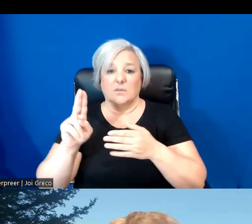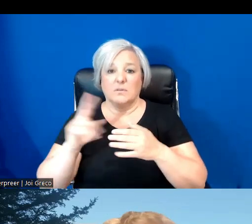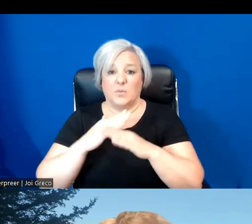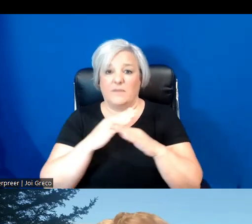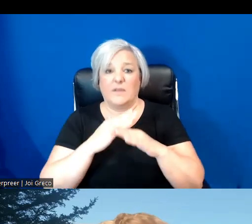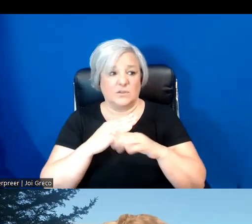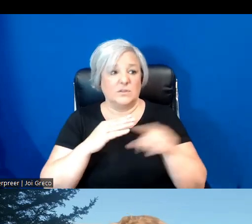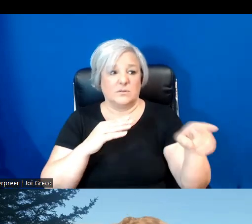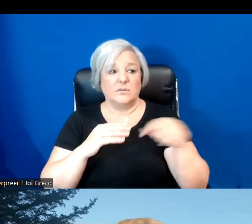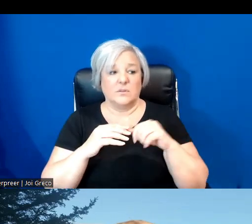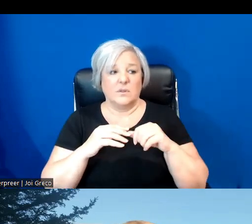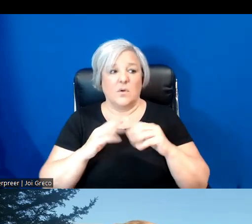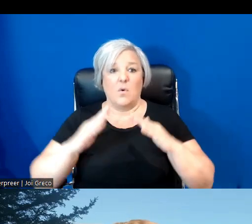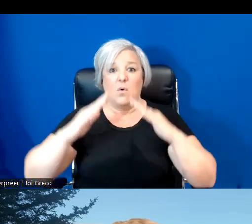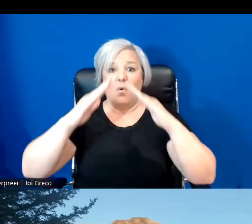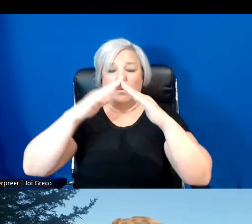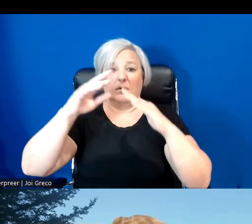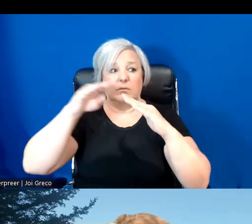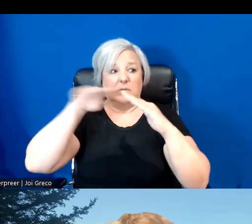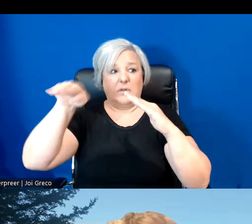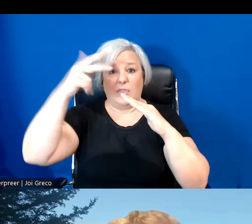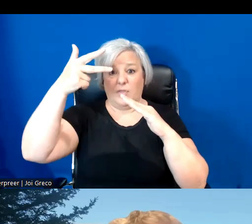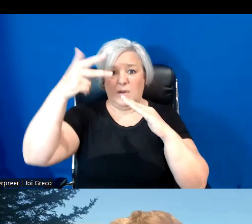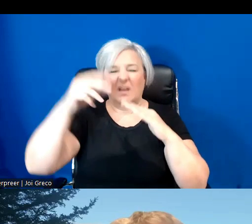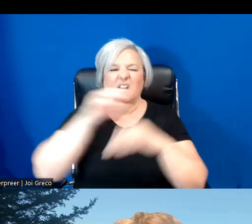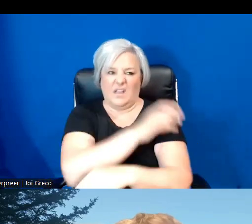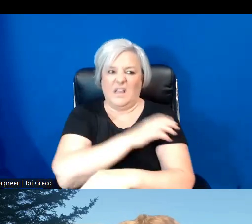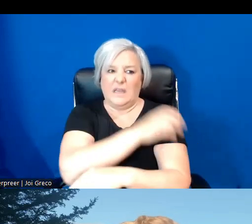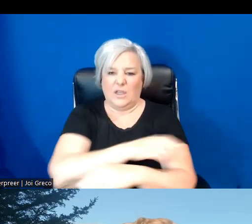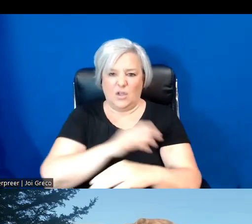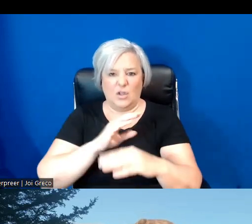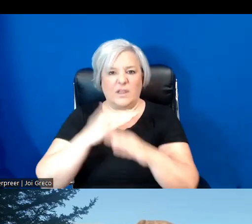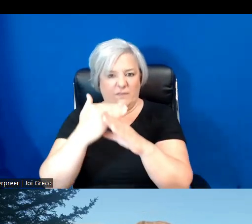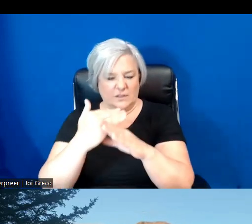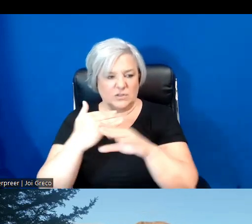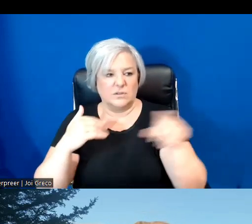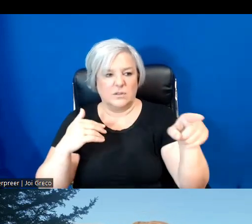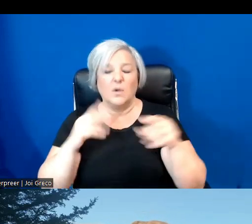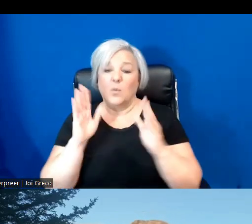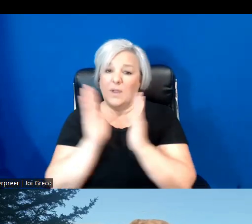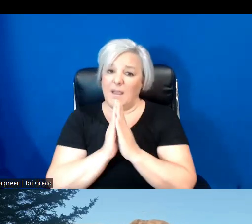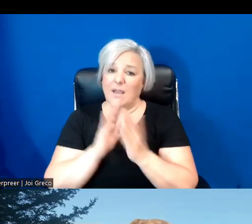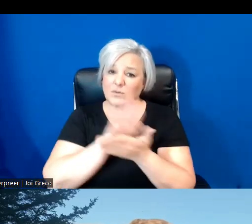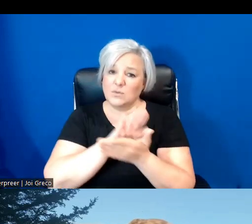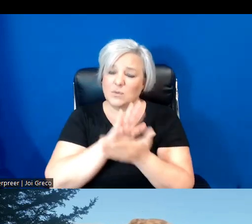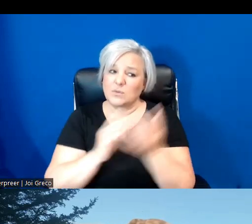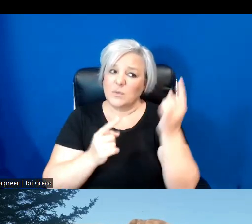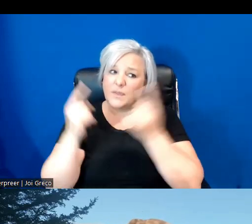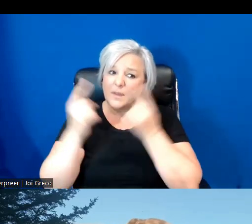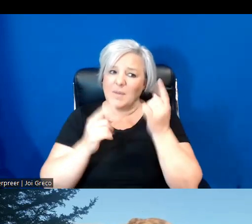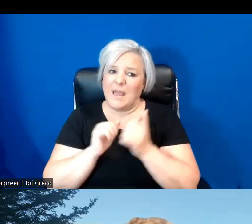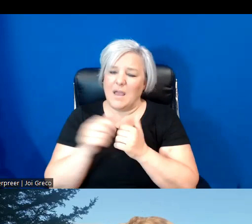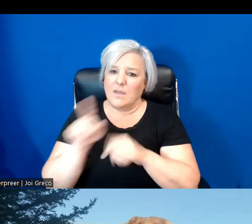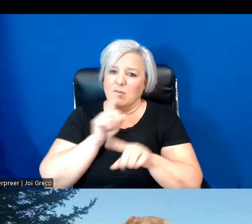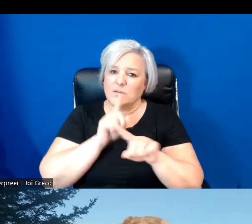tier 3, which are our clinical interventions. We ask schools to think about how they're